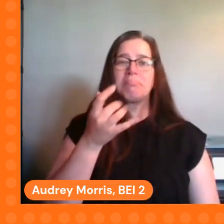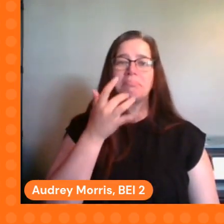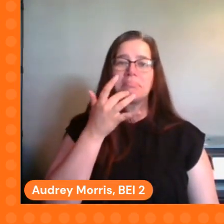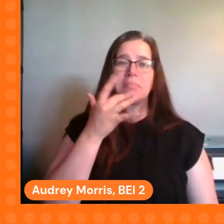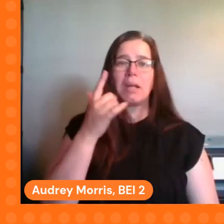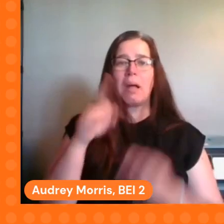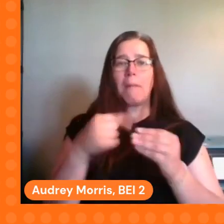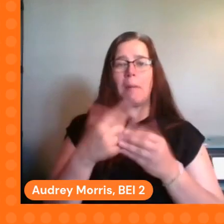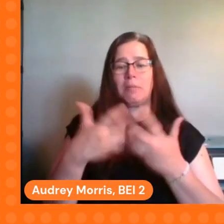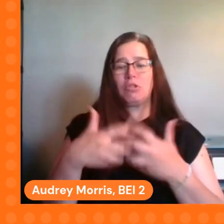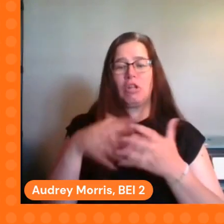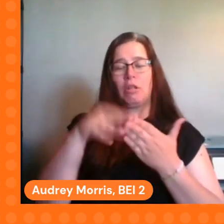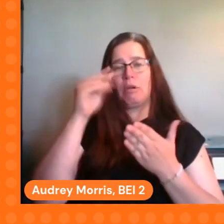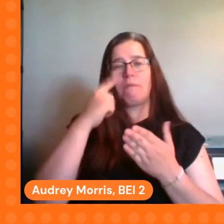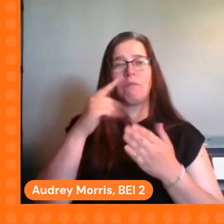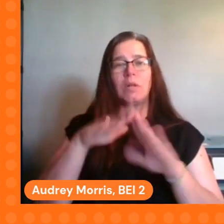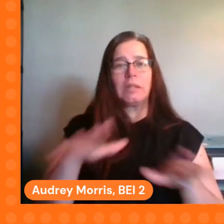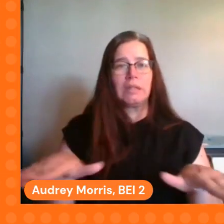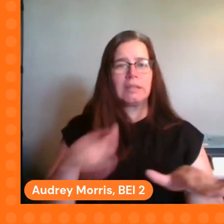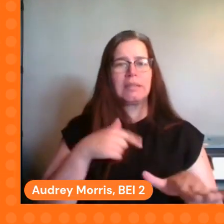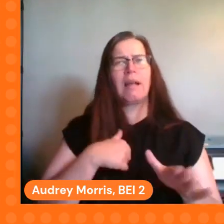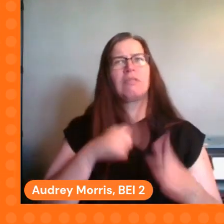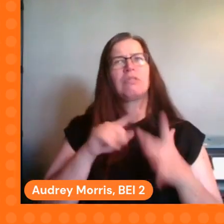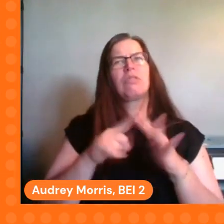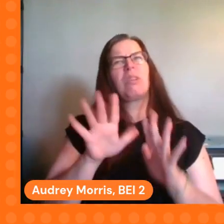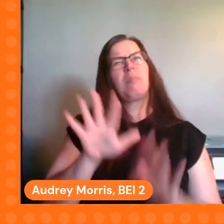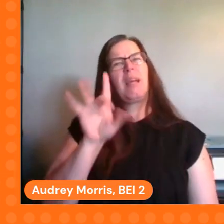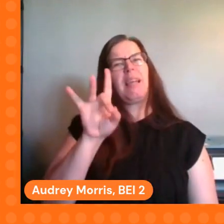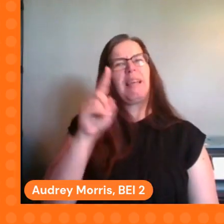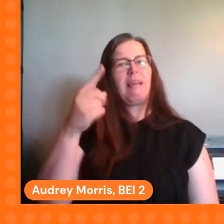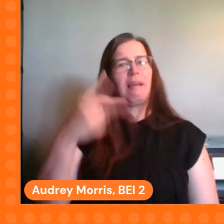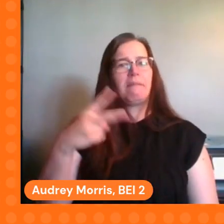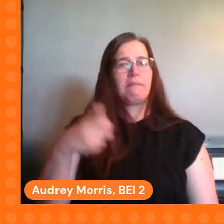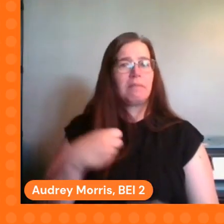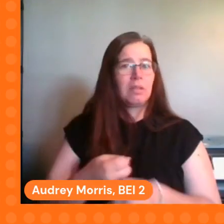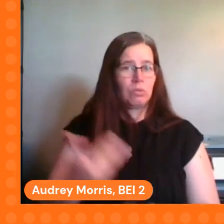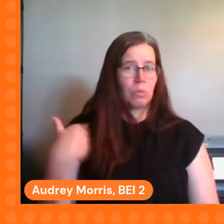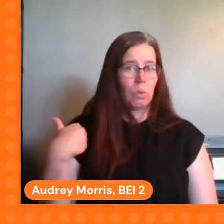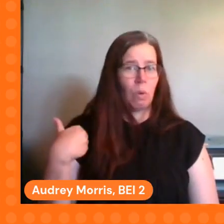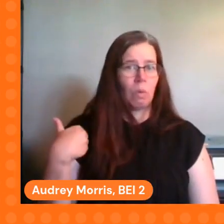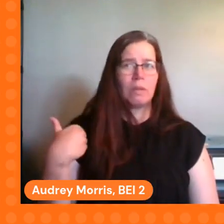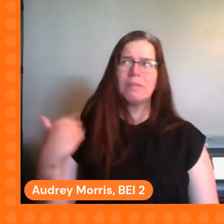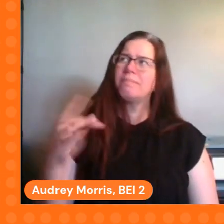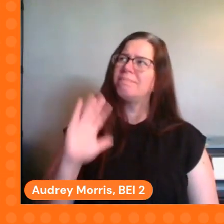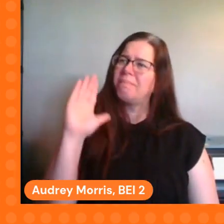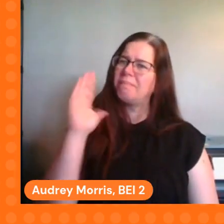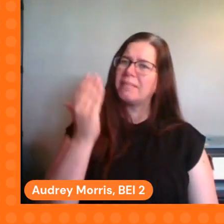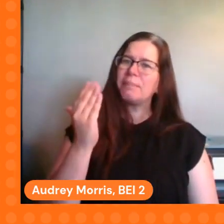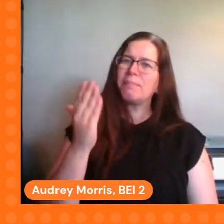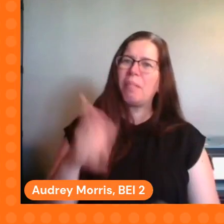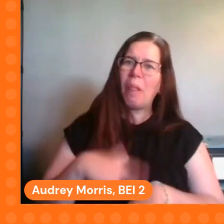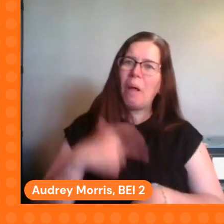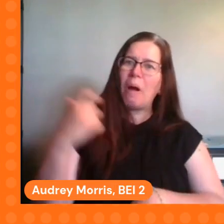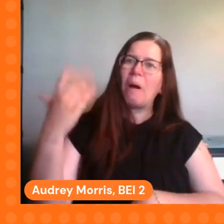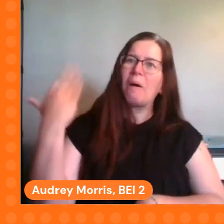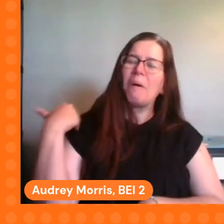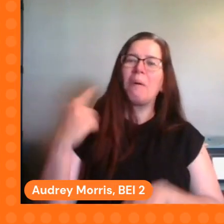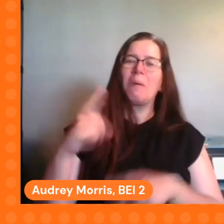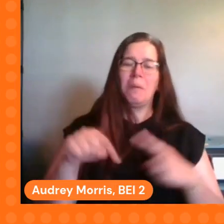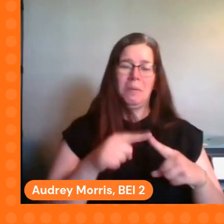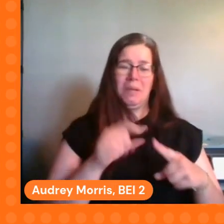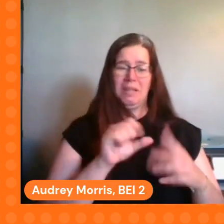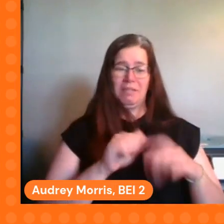which is a tool that I started about 8.5 years ago. So long ago that when it started, Scratch was